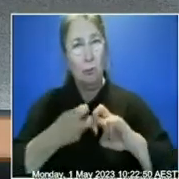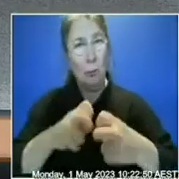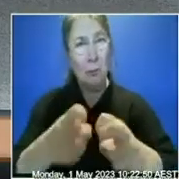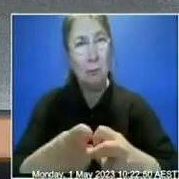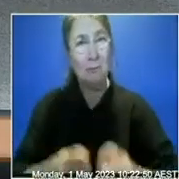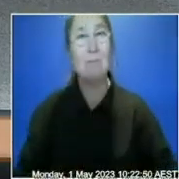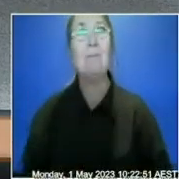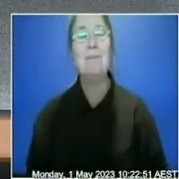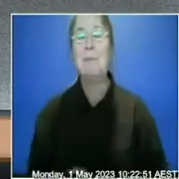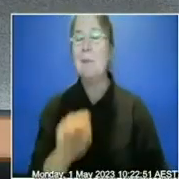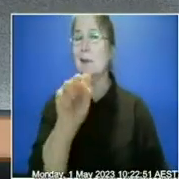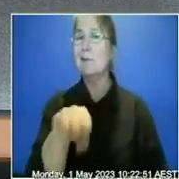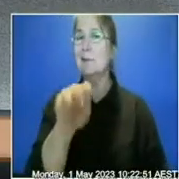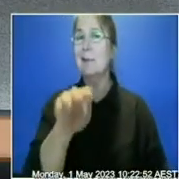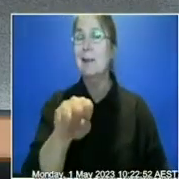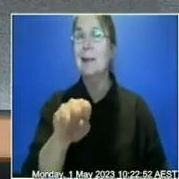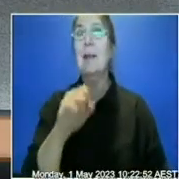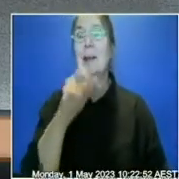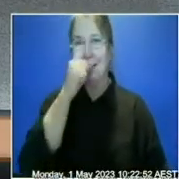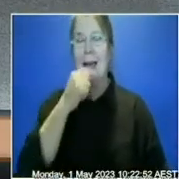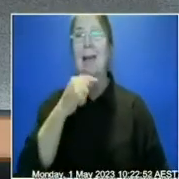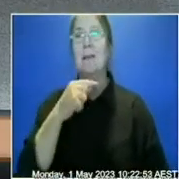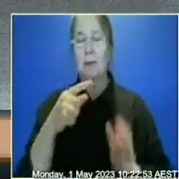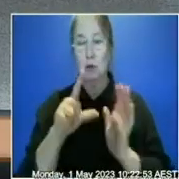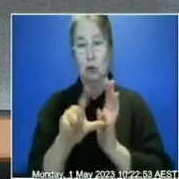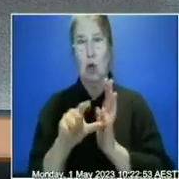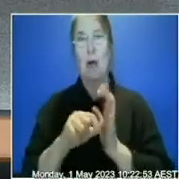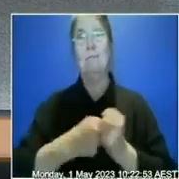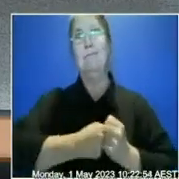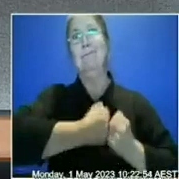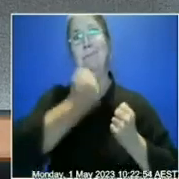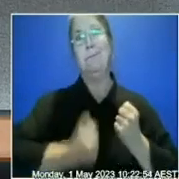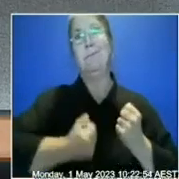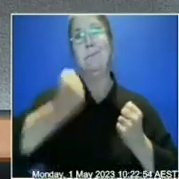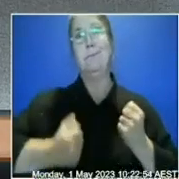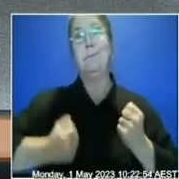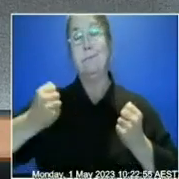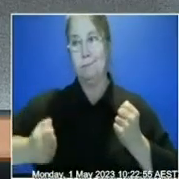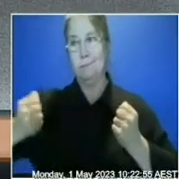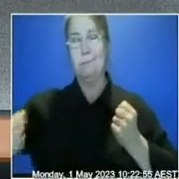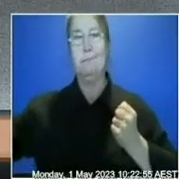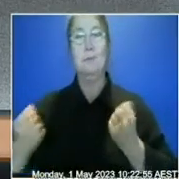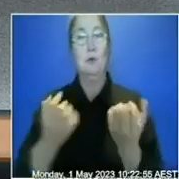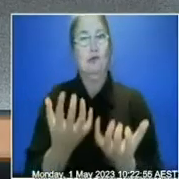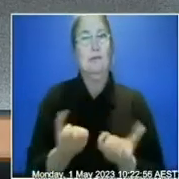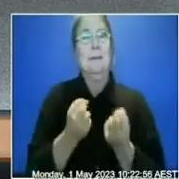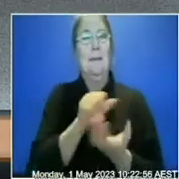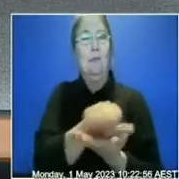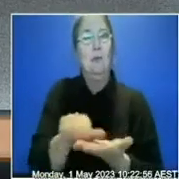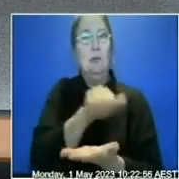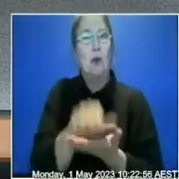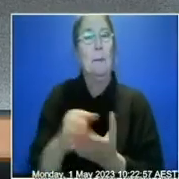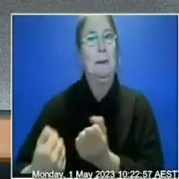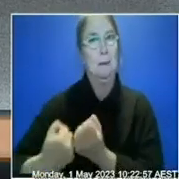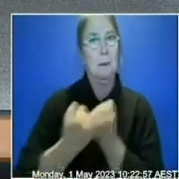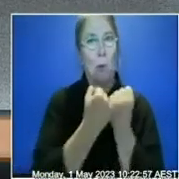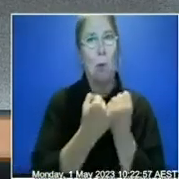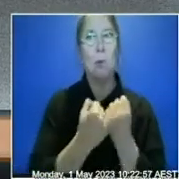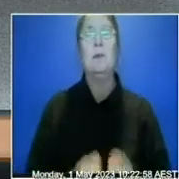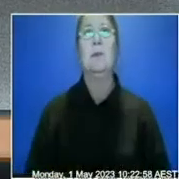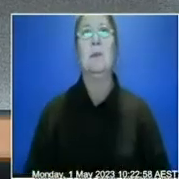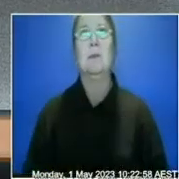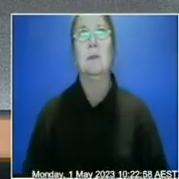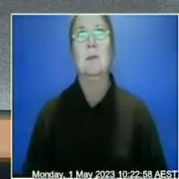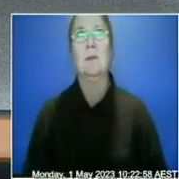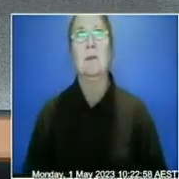would say that's a very individual thing, so for each person who might be accessing AOD treatment, that it's hard to put an exact